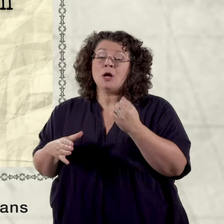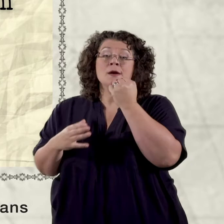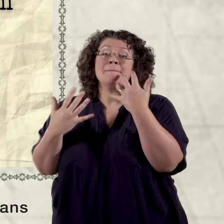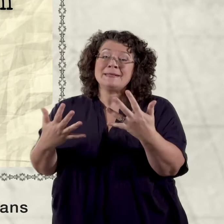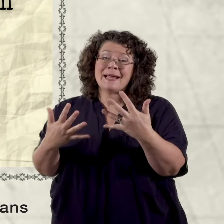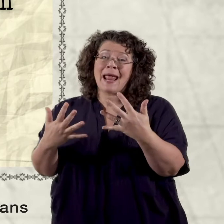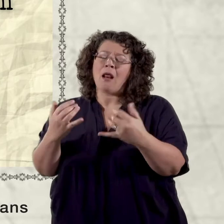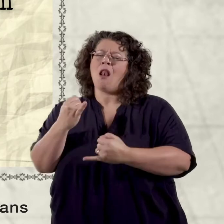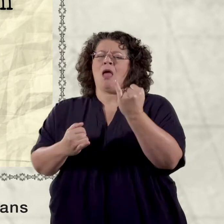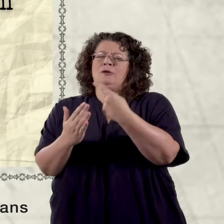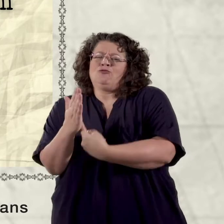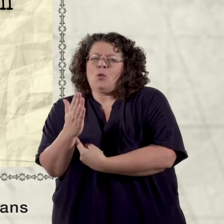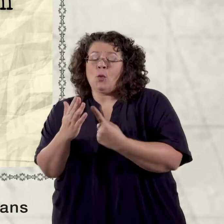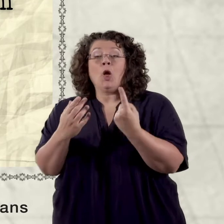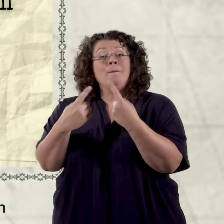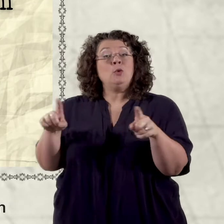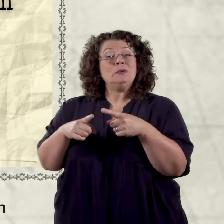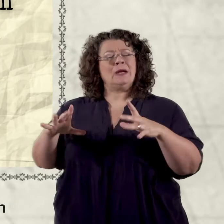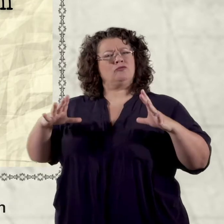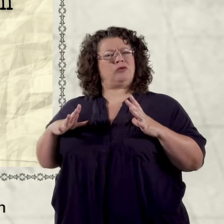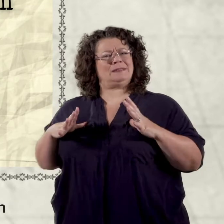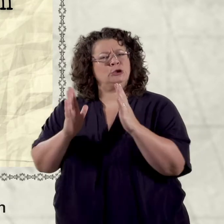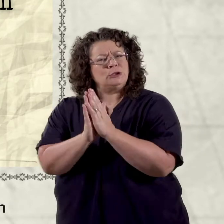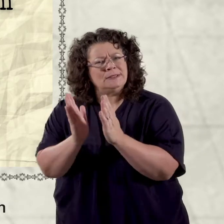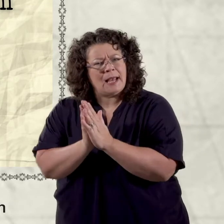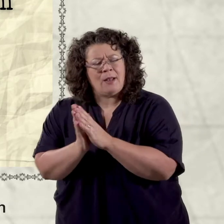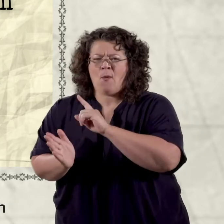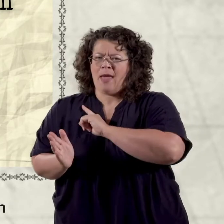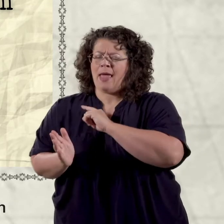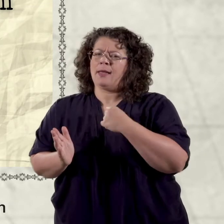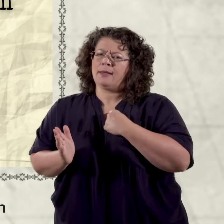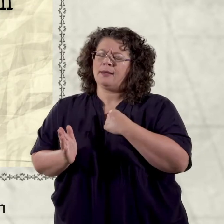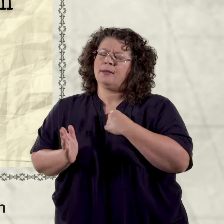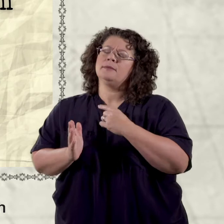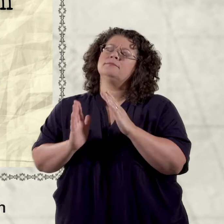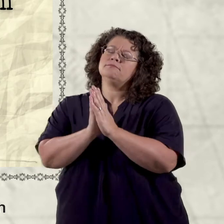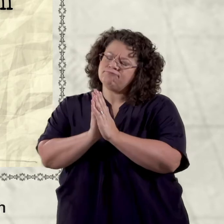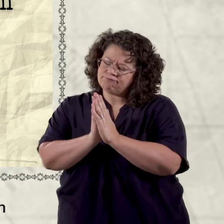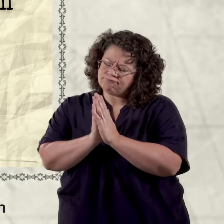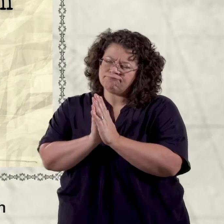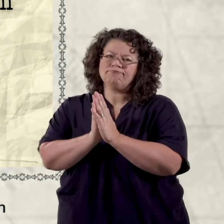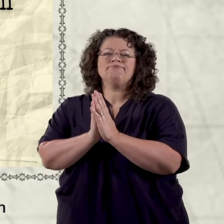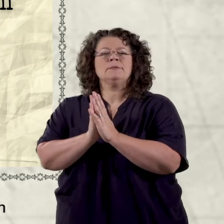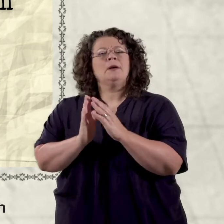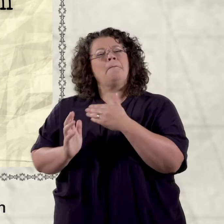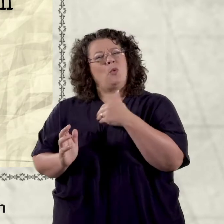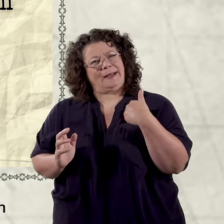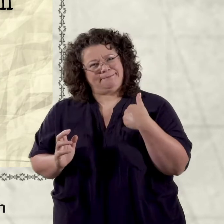day of rest on a Sunday. That's because I would hold a Christian service on every Sunday